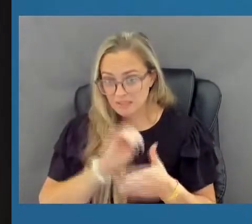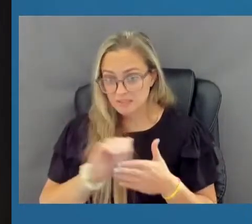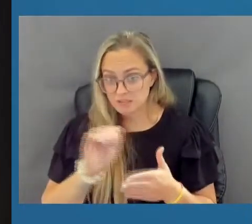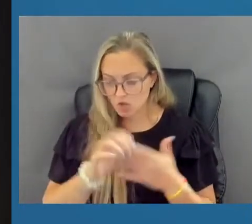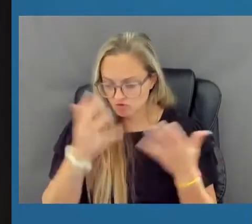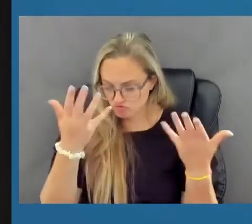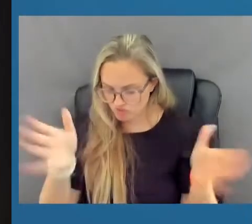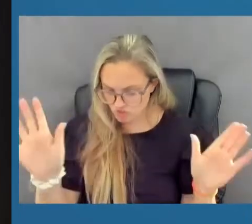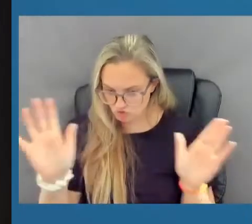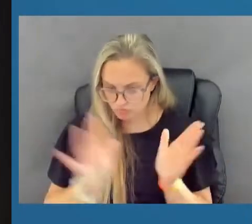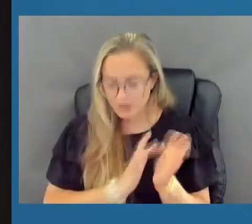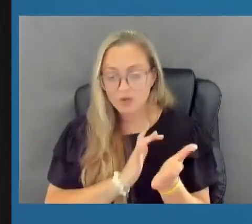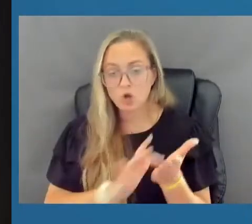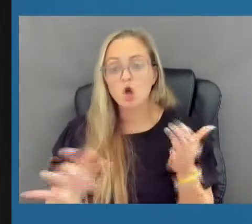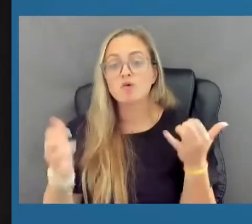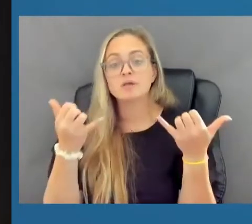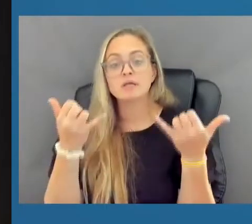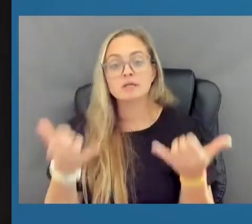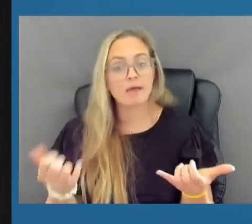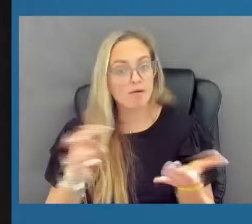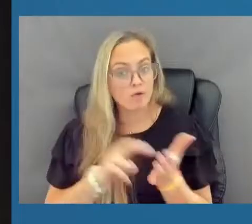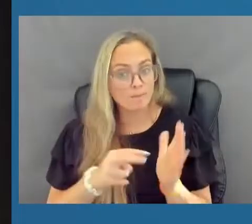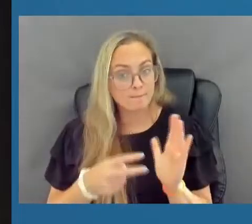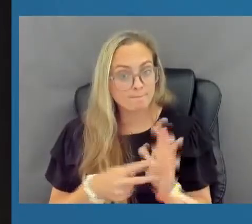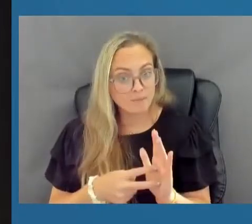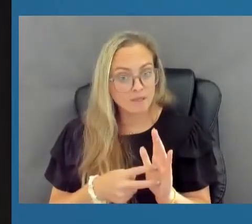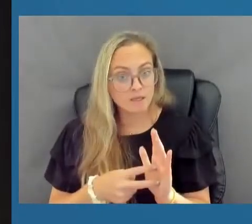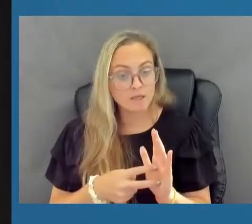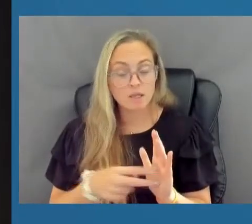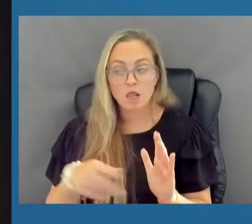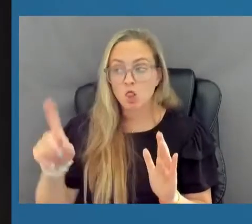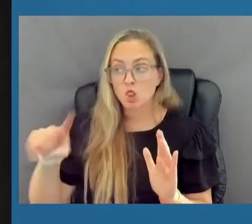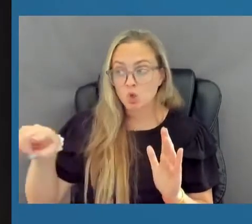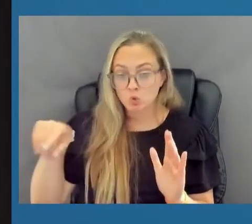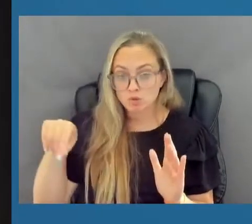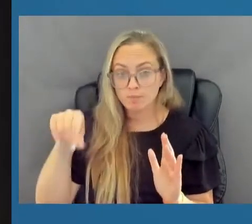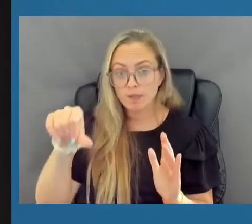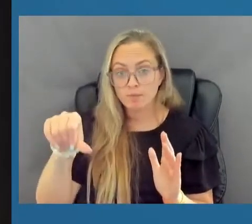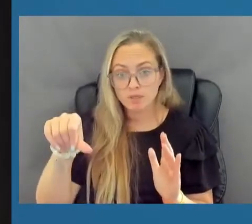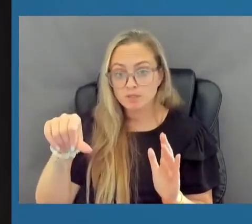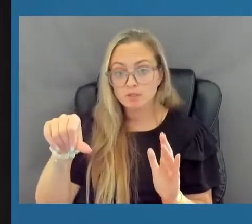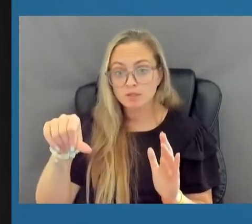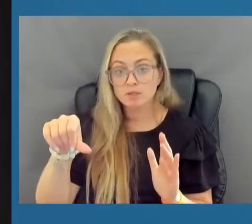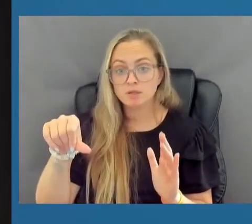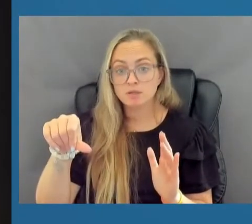And as a result of that, those payments will no longer be